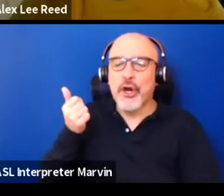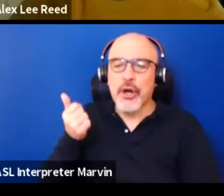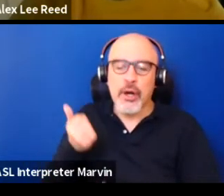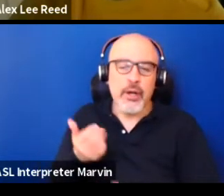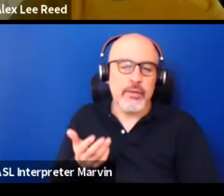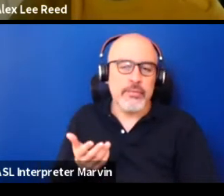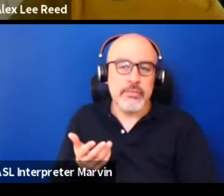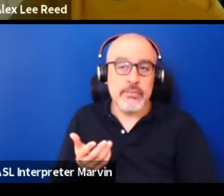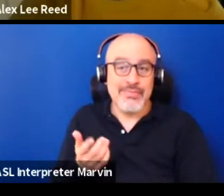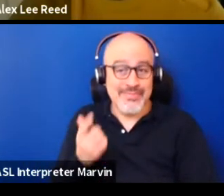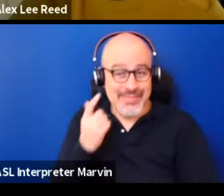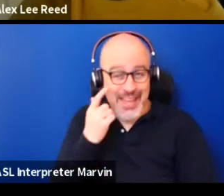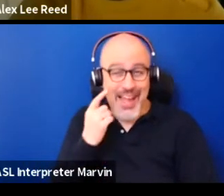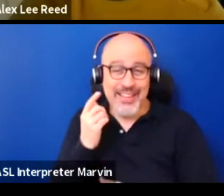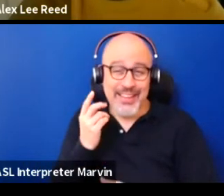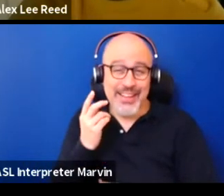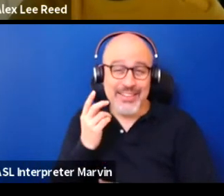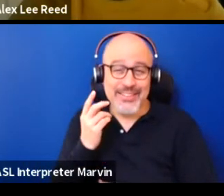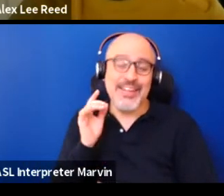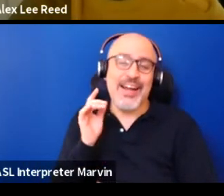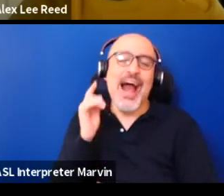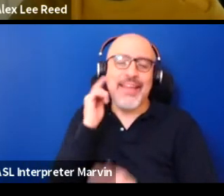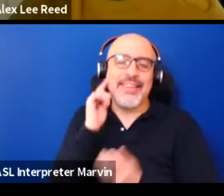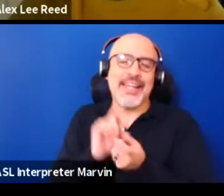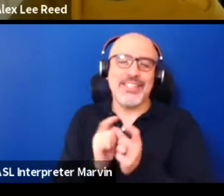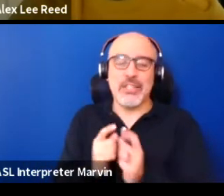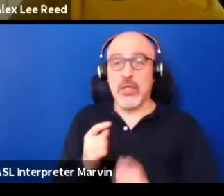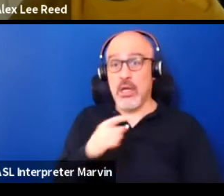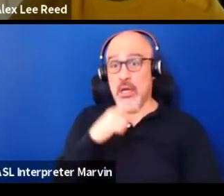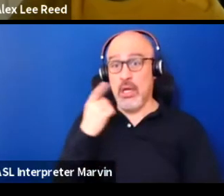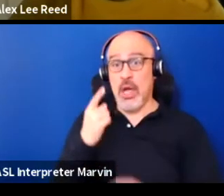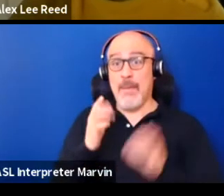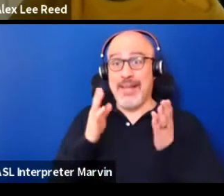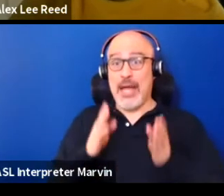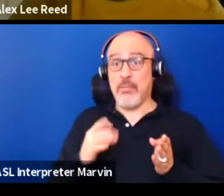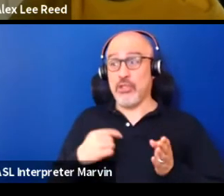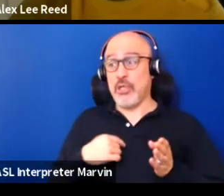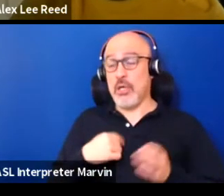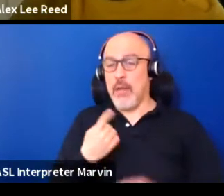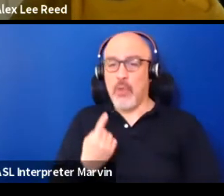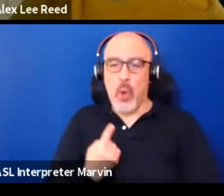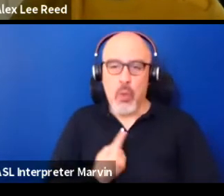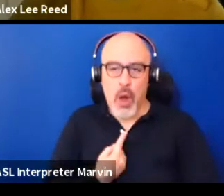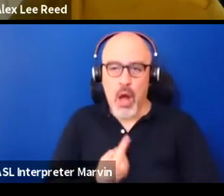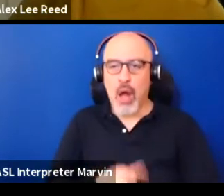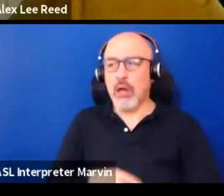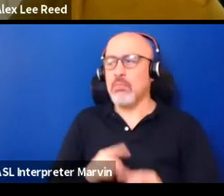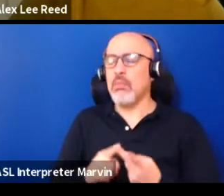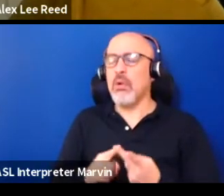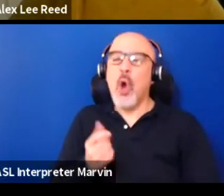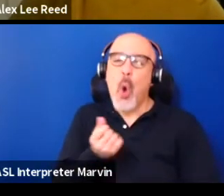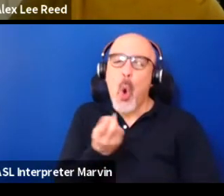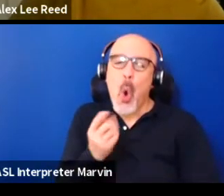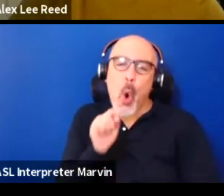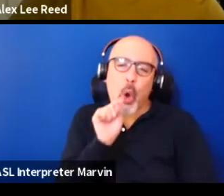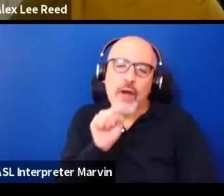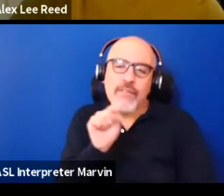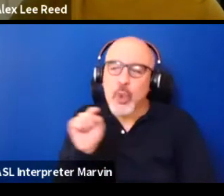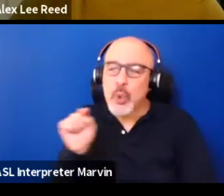is changing, this notion of as a Black person being the only one, or there's just a few, you